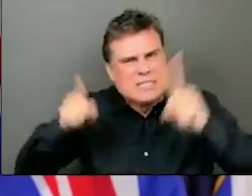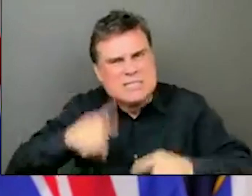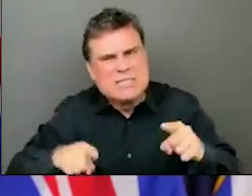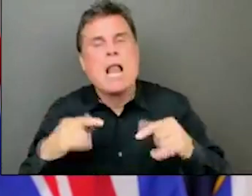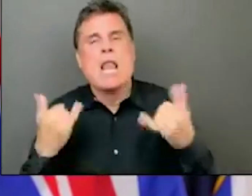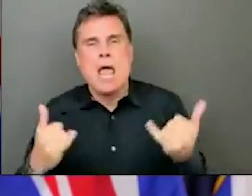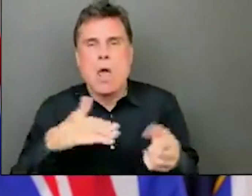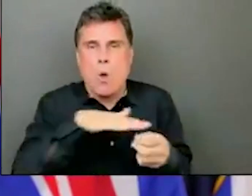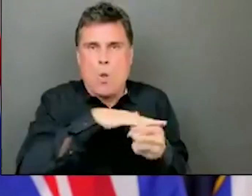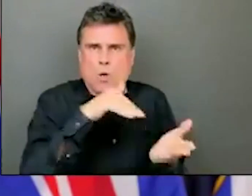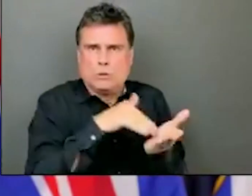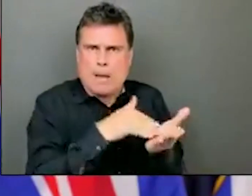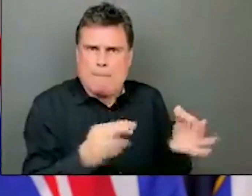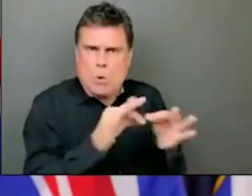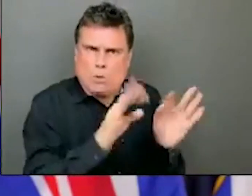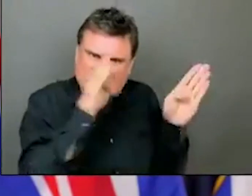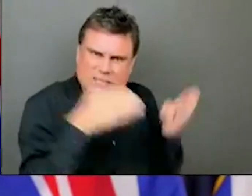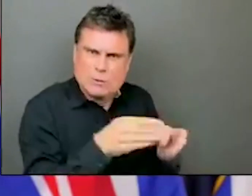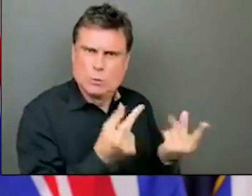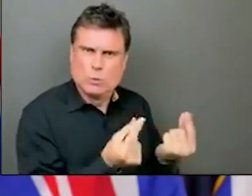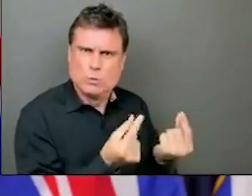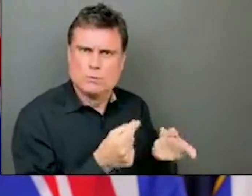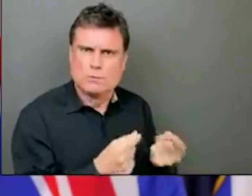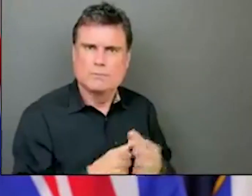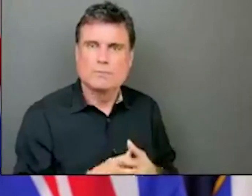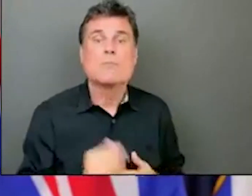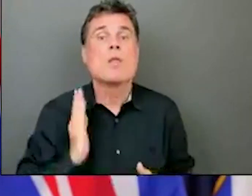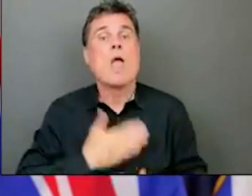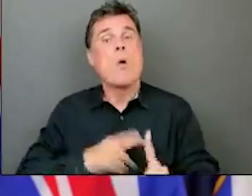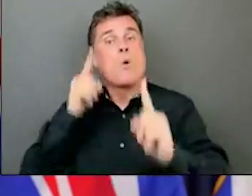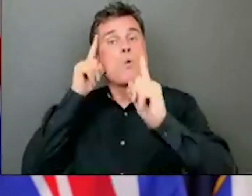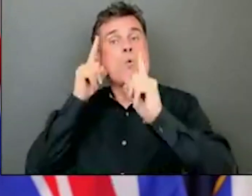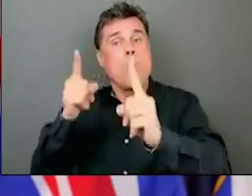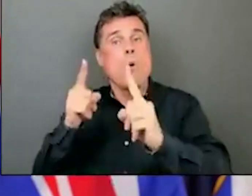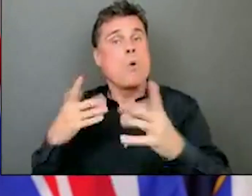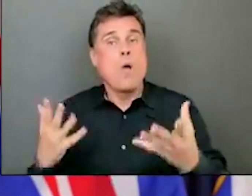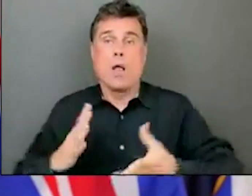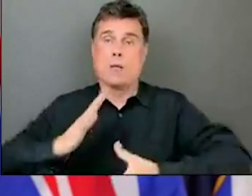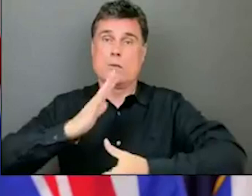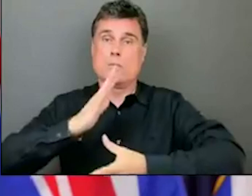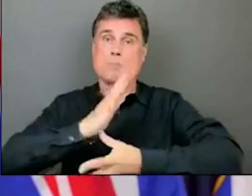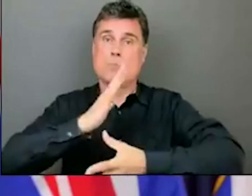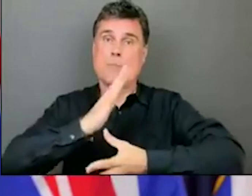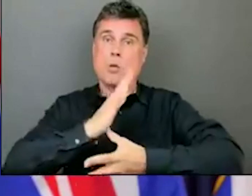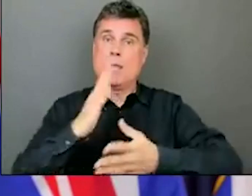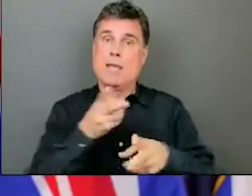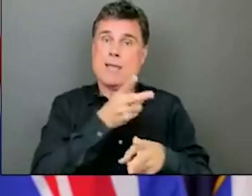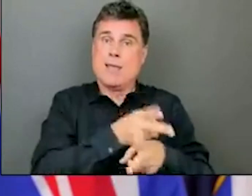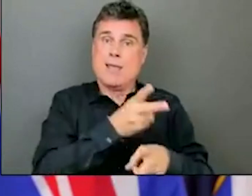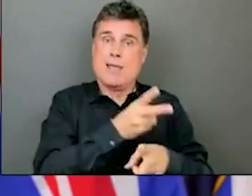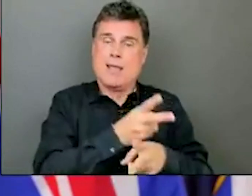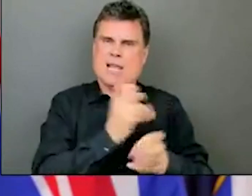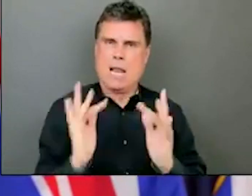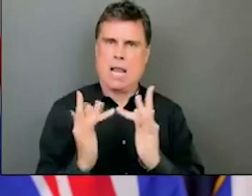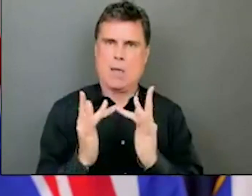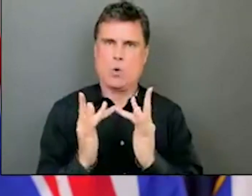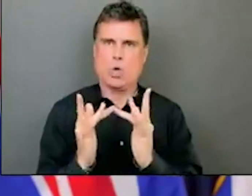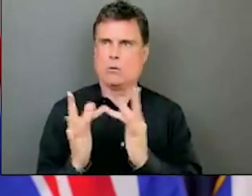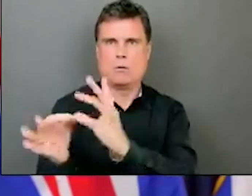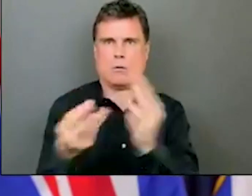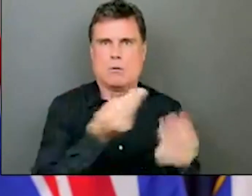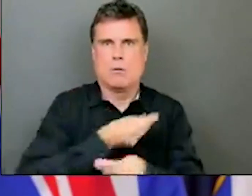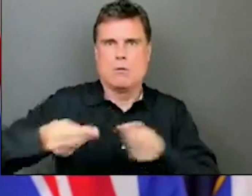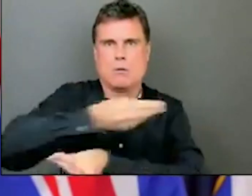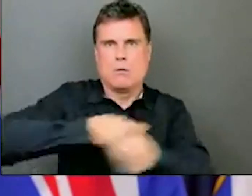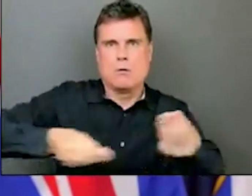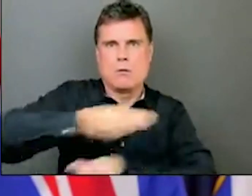done with local doctors now. I want to emphasize that our core initiative in reforming primary care are primary care networks, which